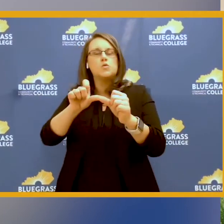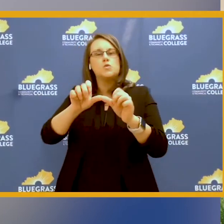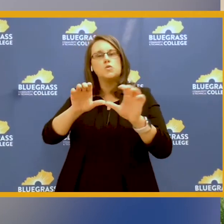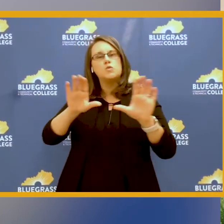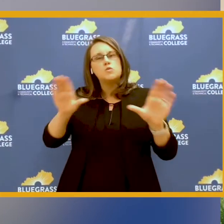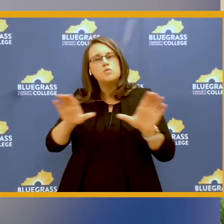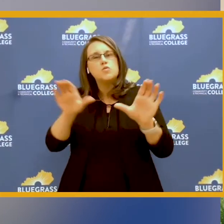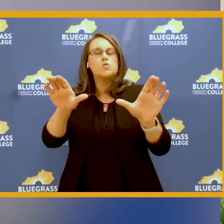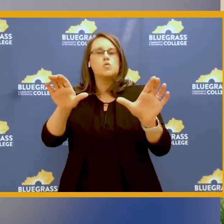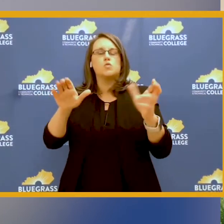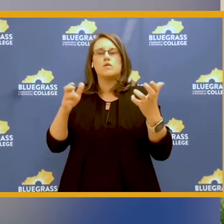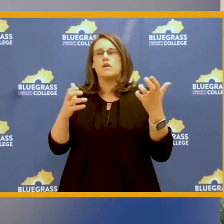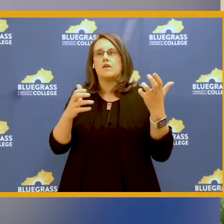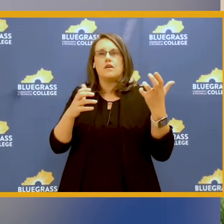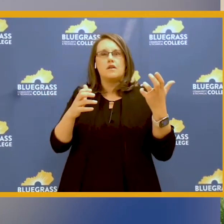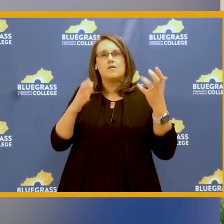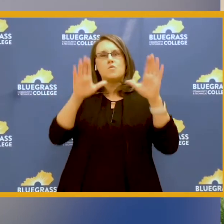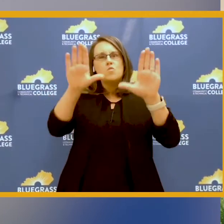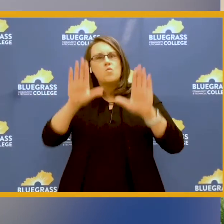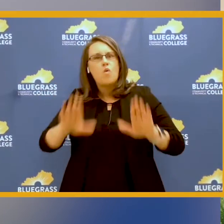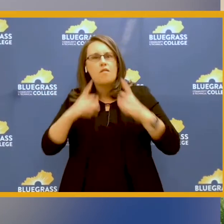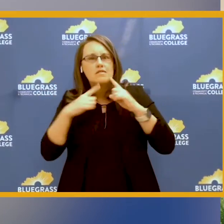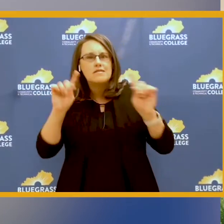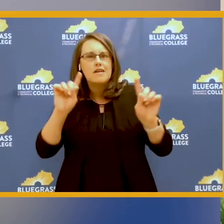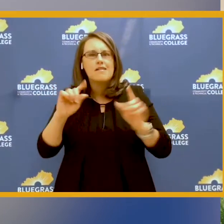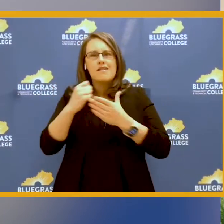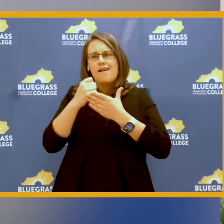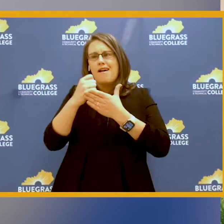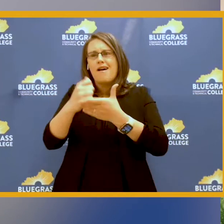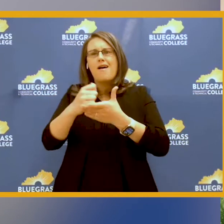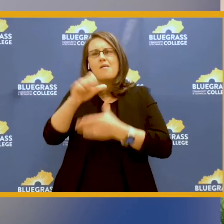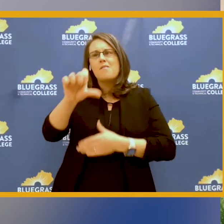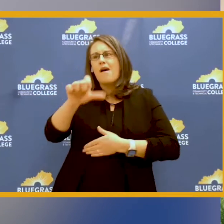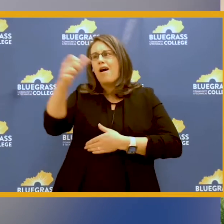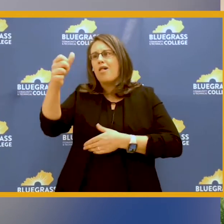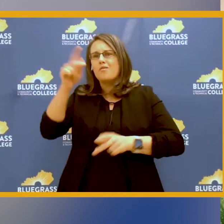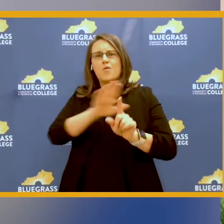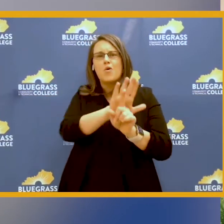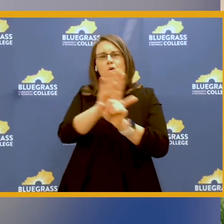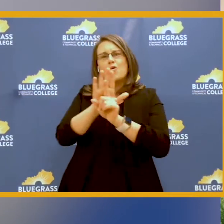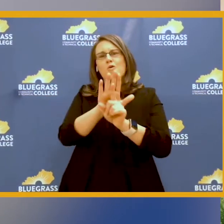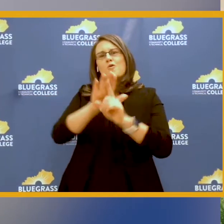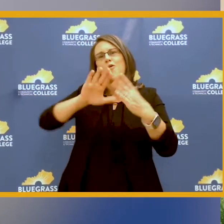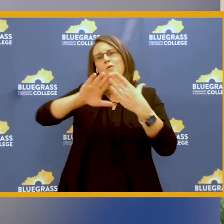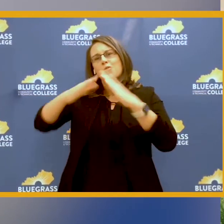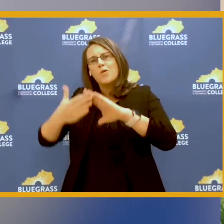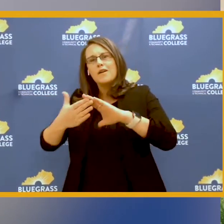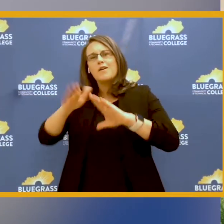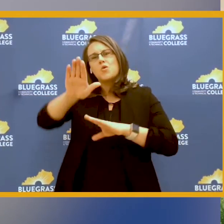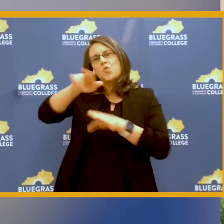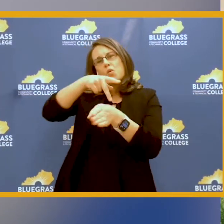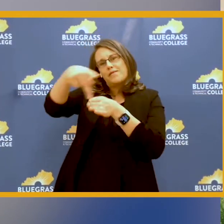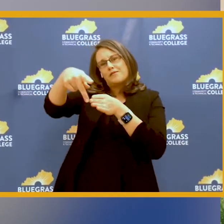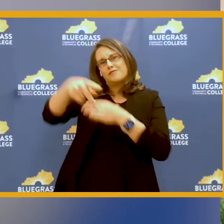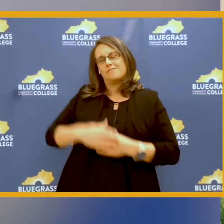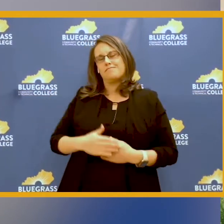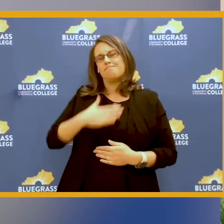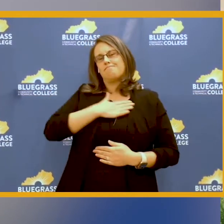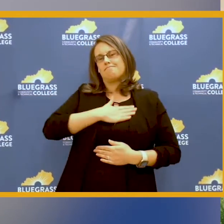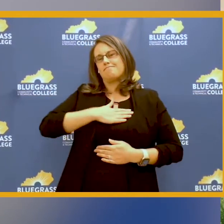success, and to help others in your communities and in your profession.